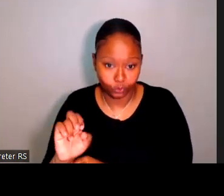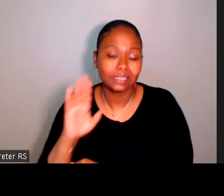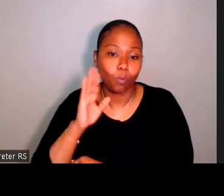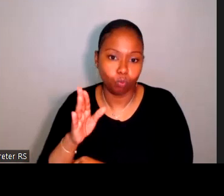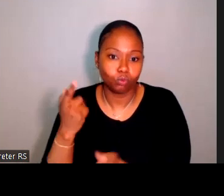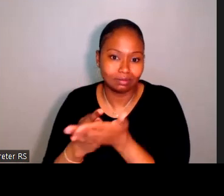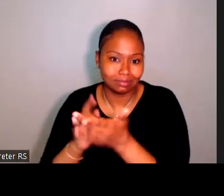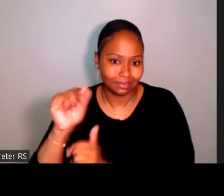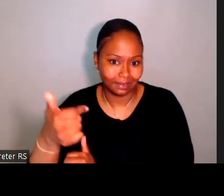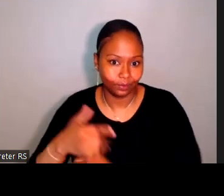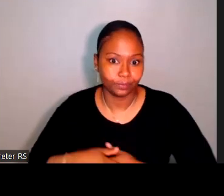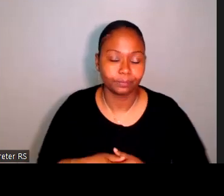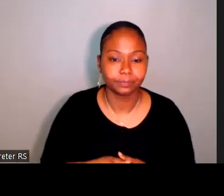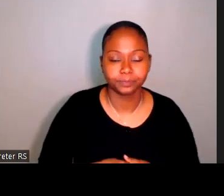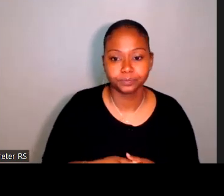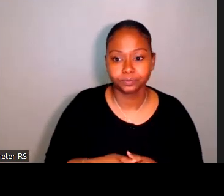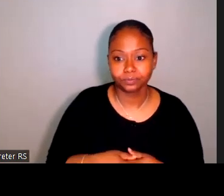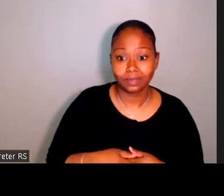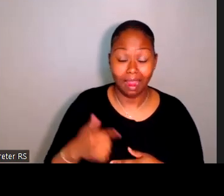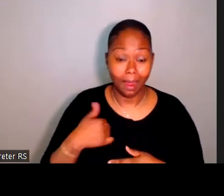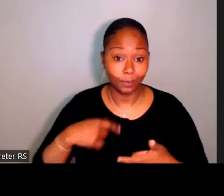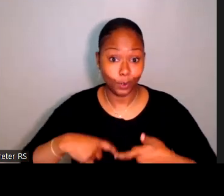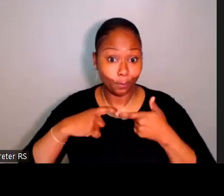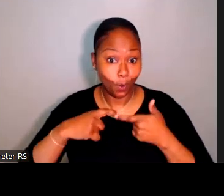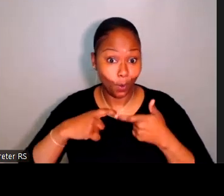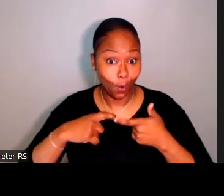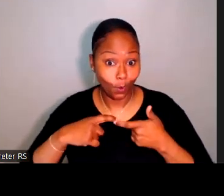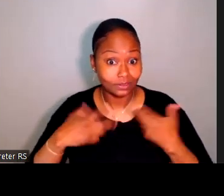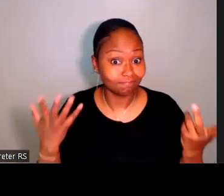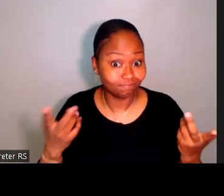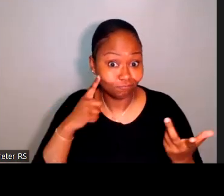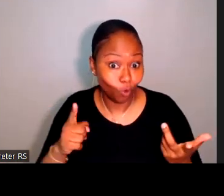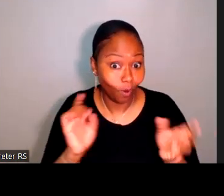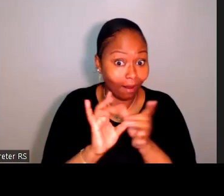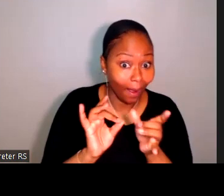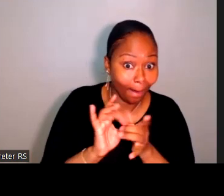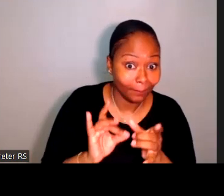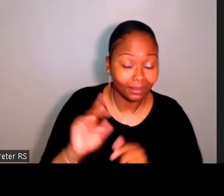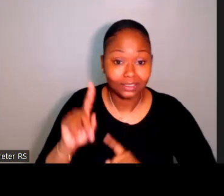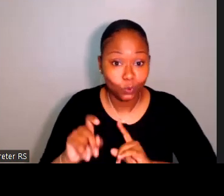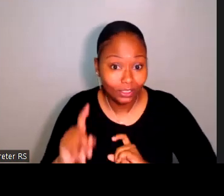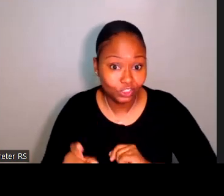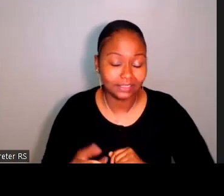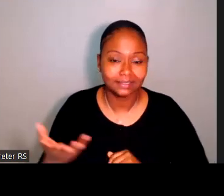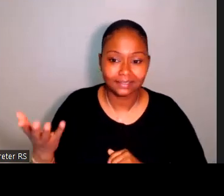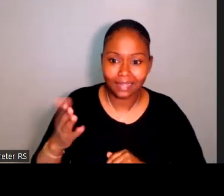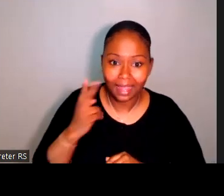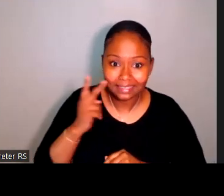I'm going to pause here and take comments and questions. And Maitli, I see you've raised your hand.